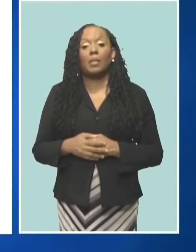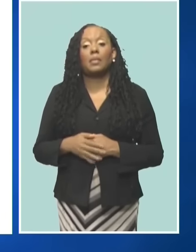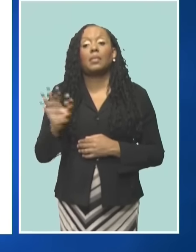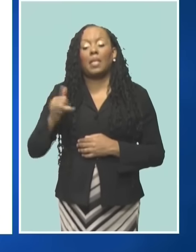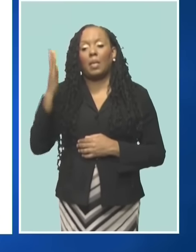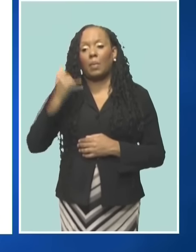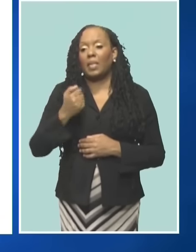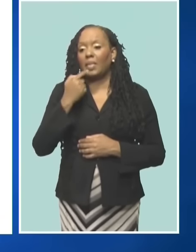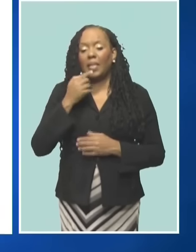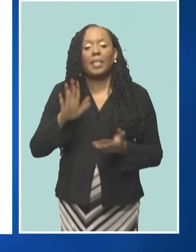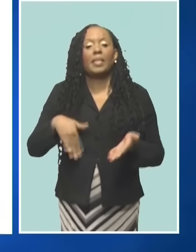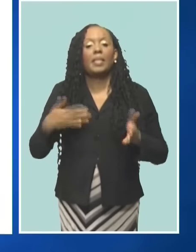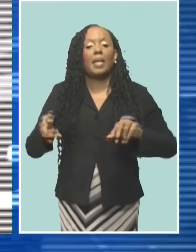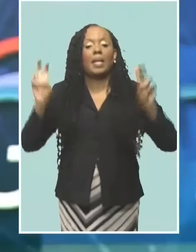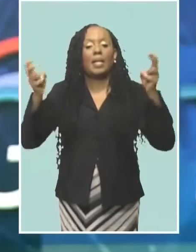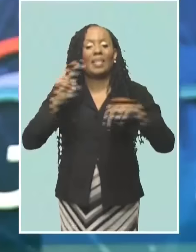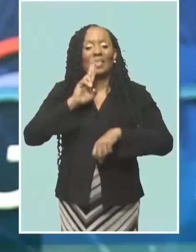cause.